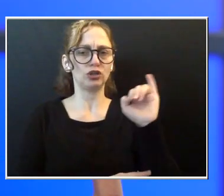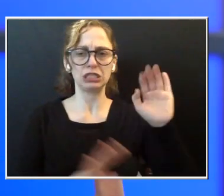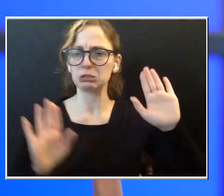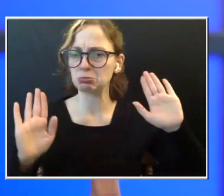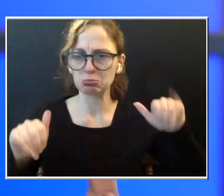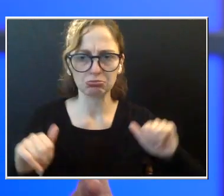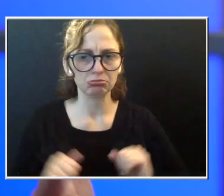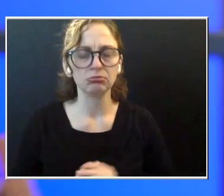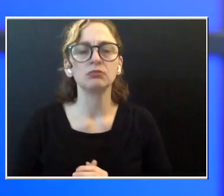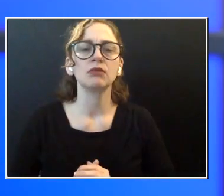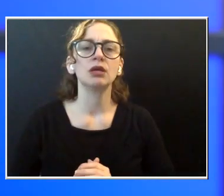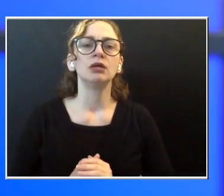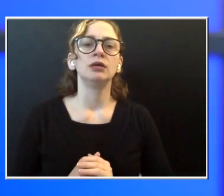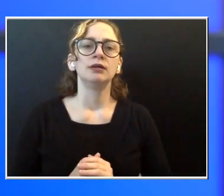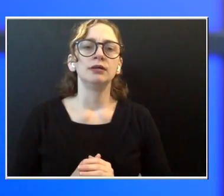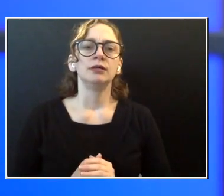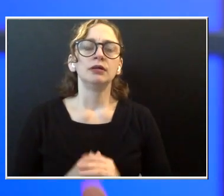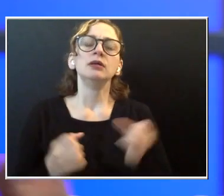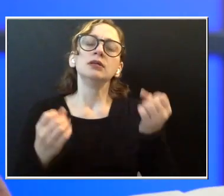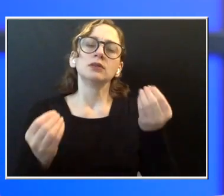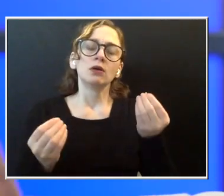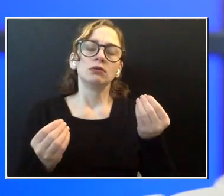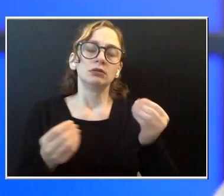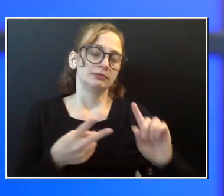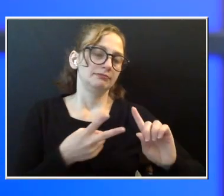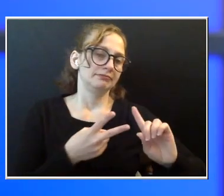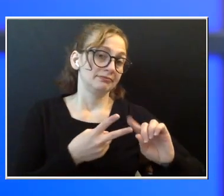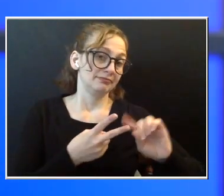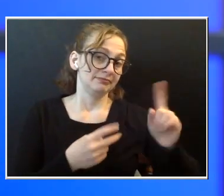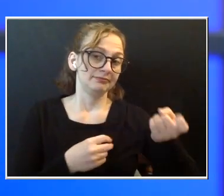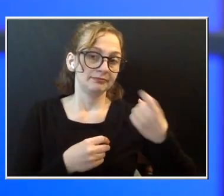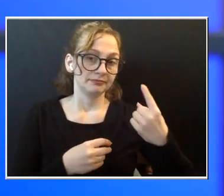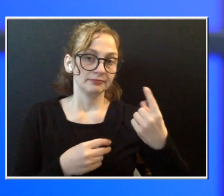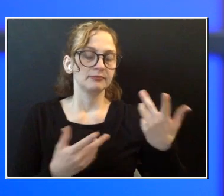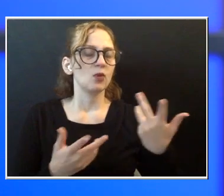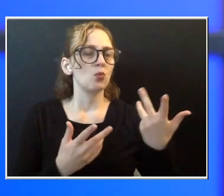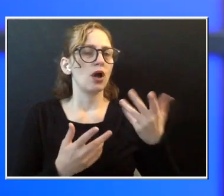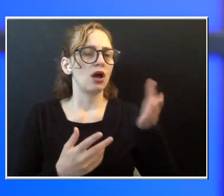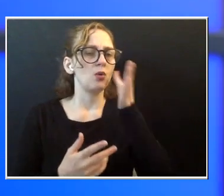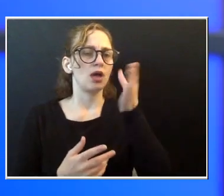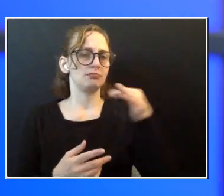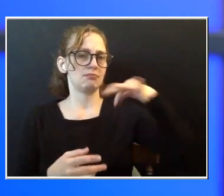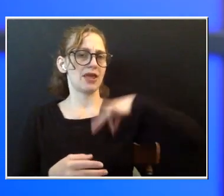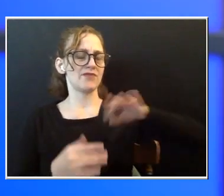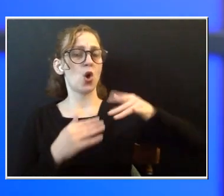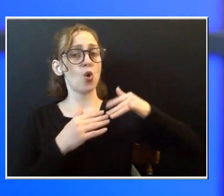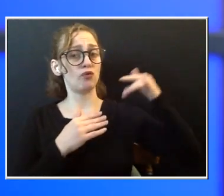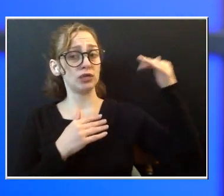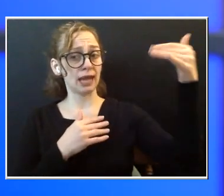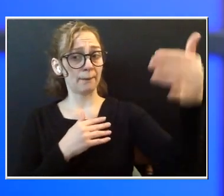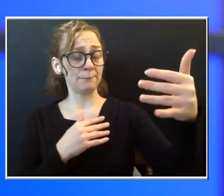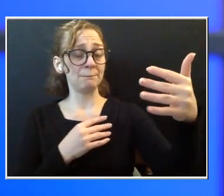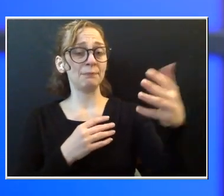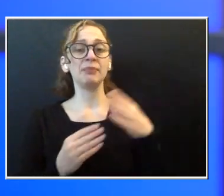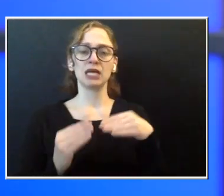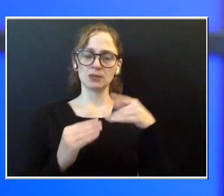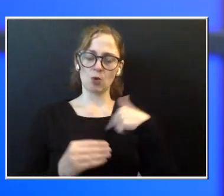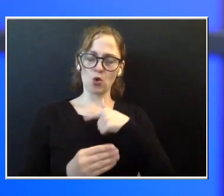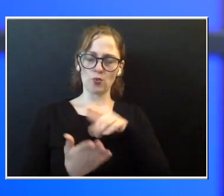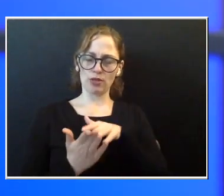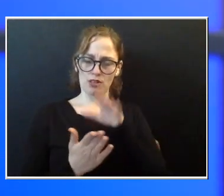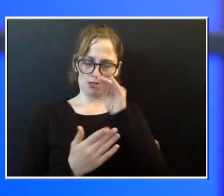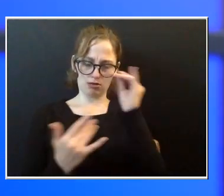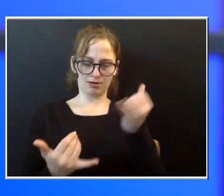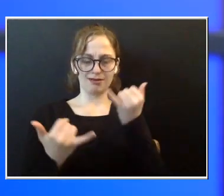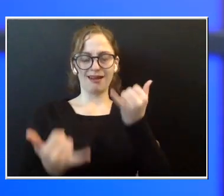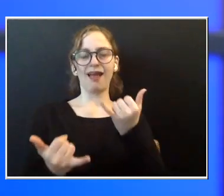So the second question, what will you get over time, is the more we learn what risk factors we can predict